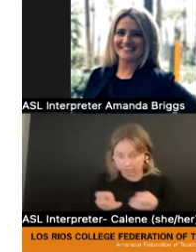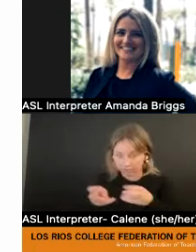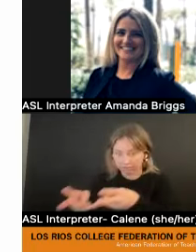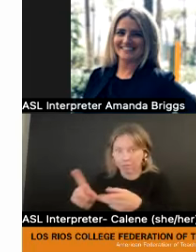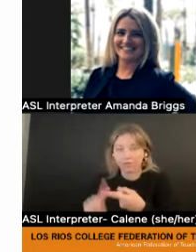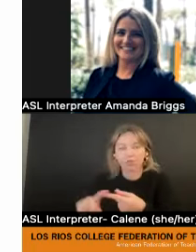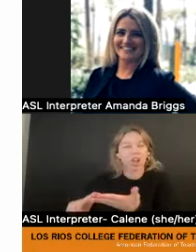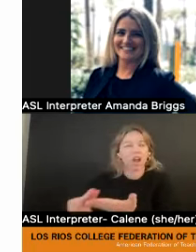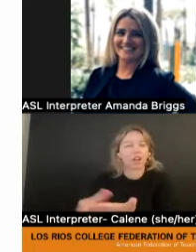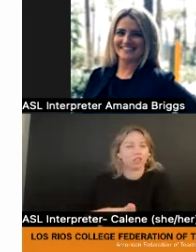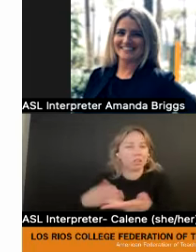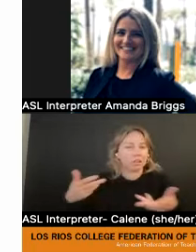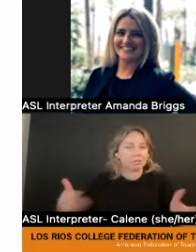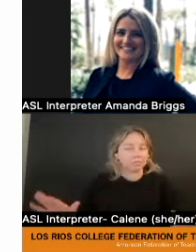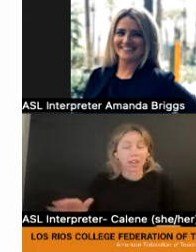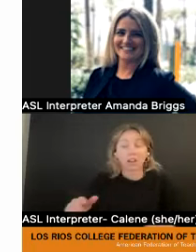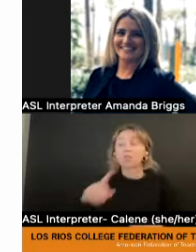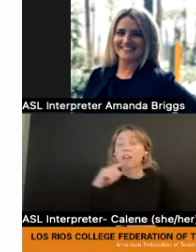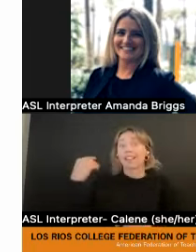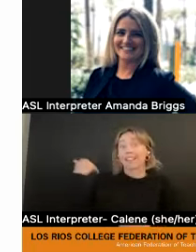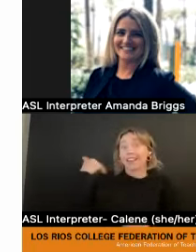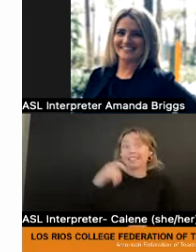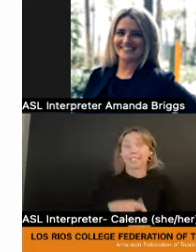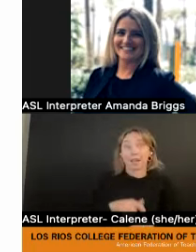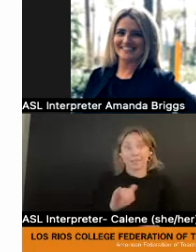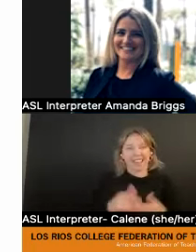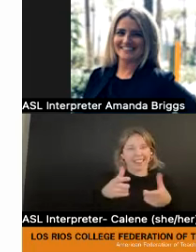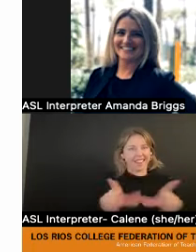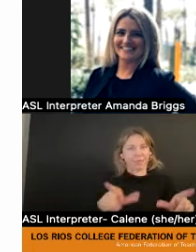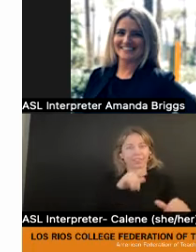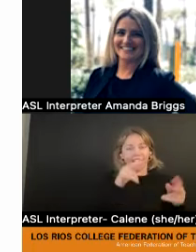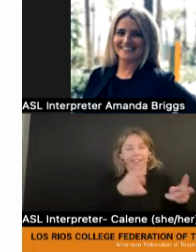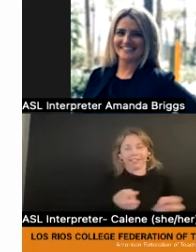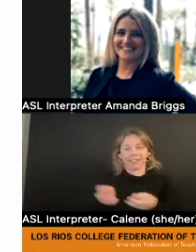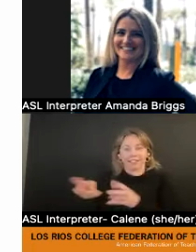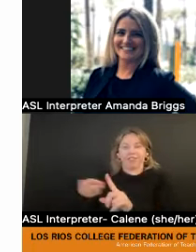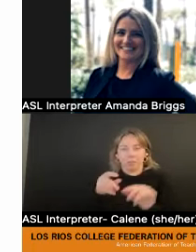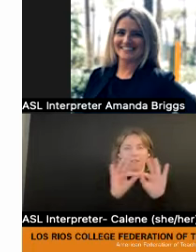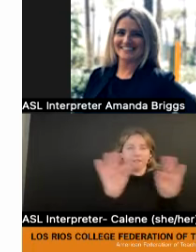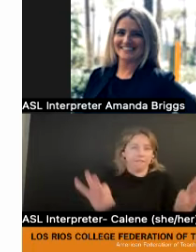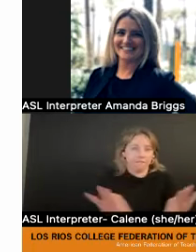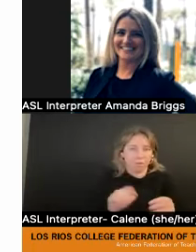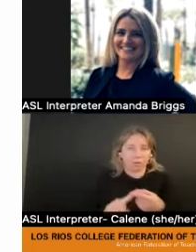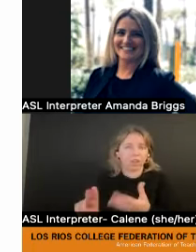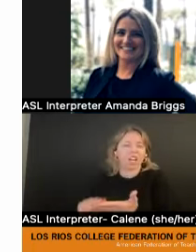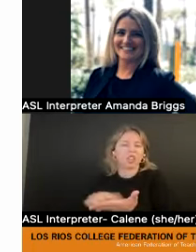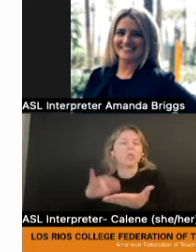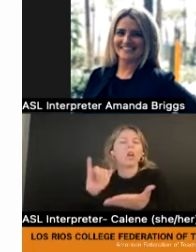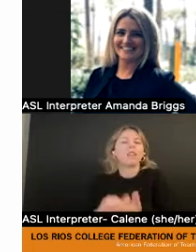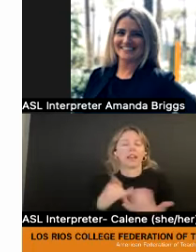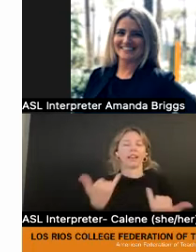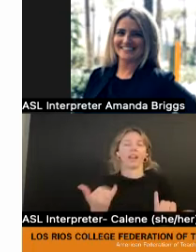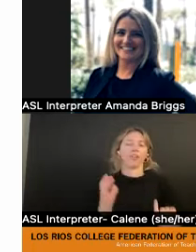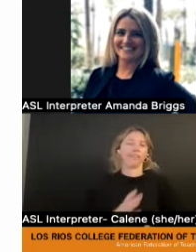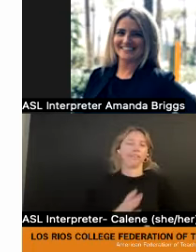the last time through, the language didn't translate over from the form into the contract. So the changes that you'll